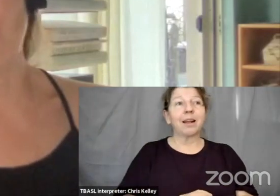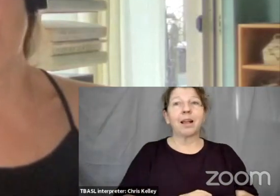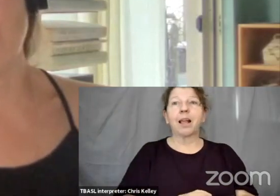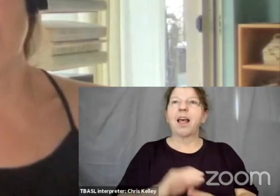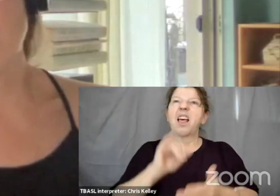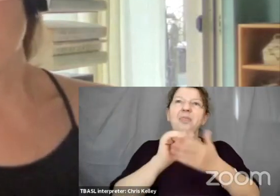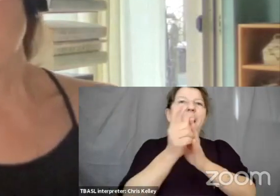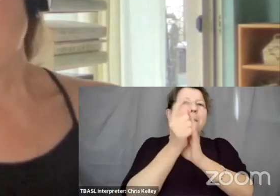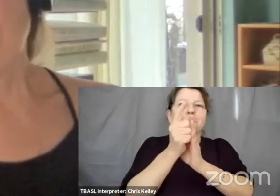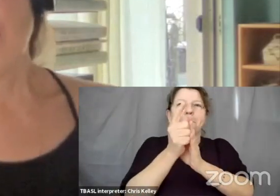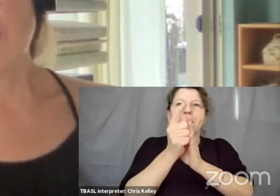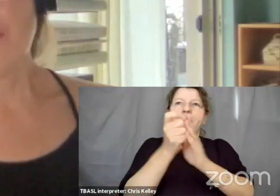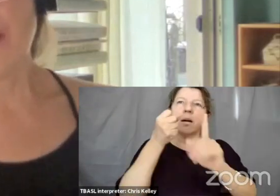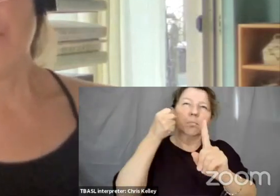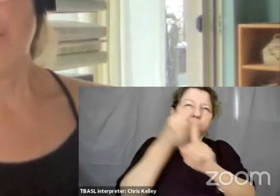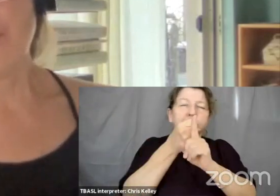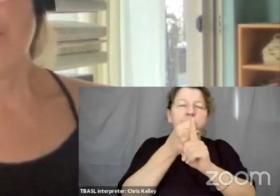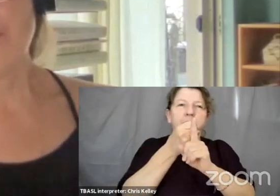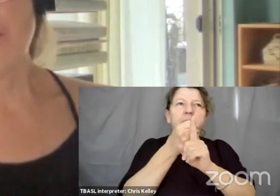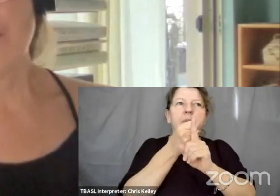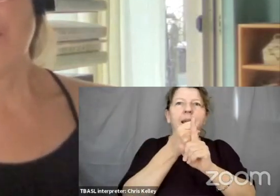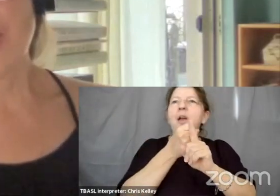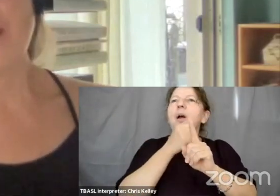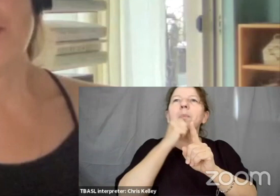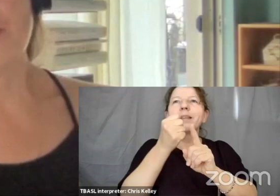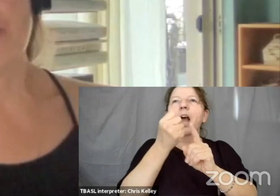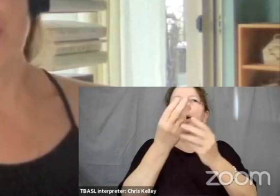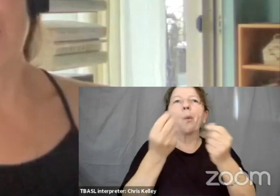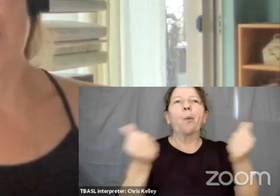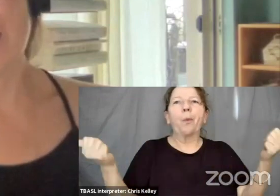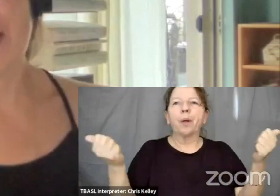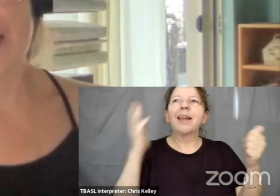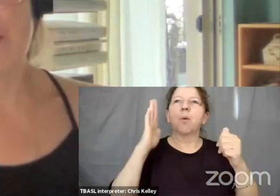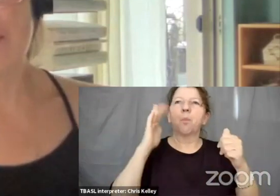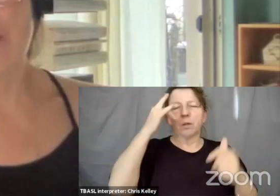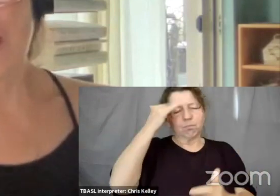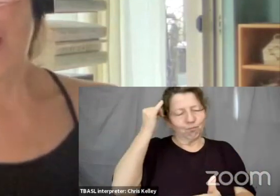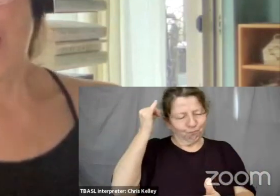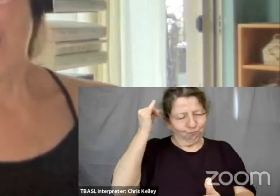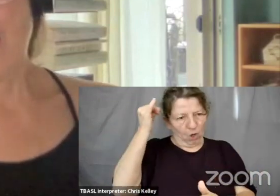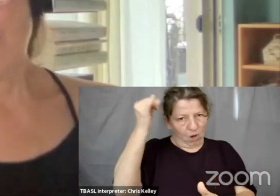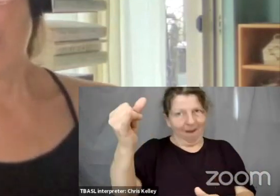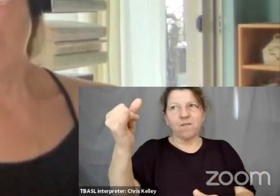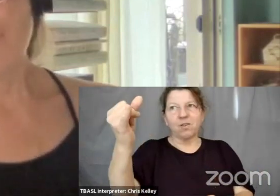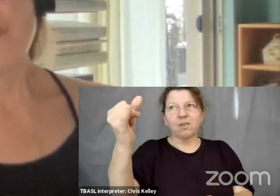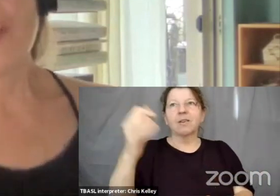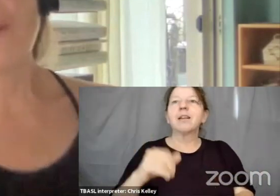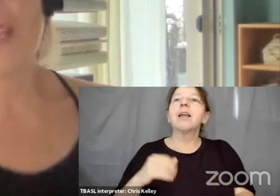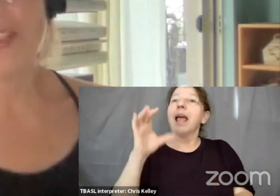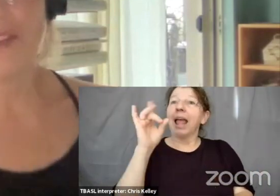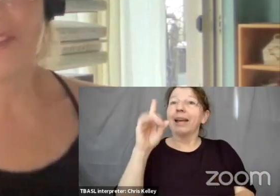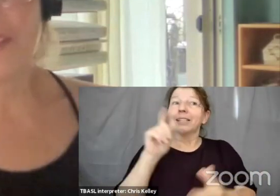with us forever, that it would change American identity, even